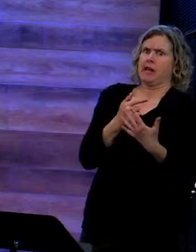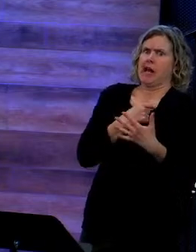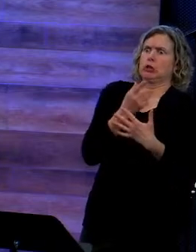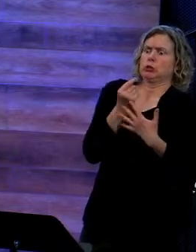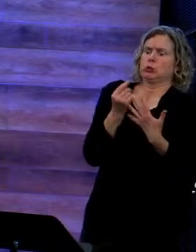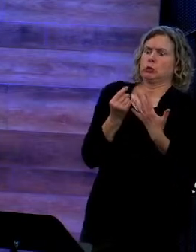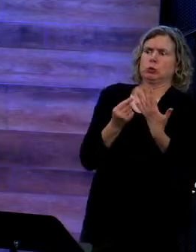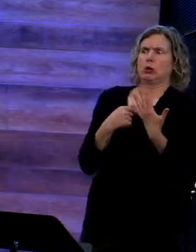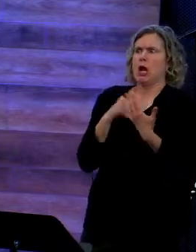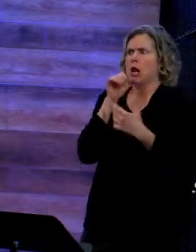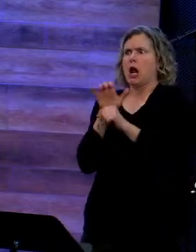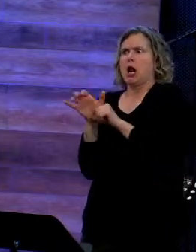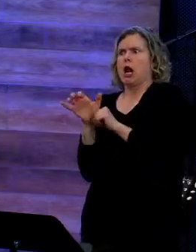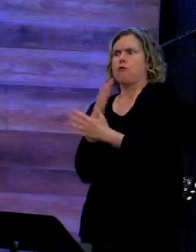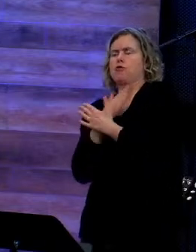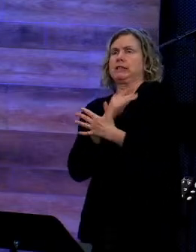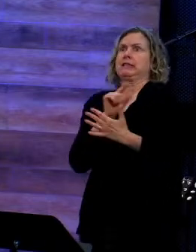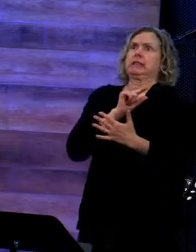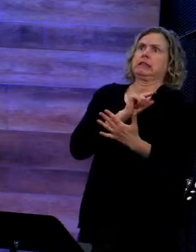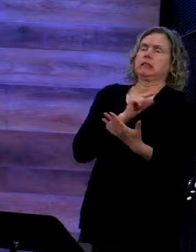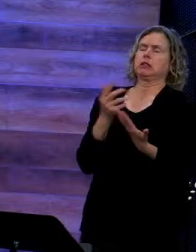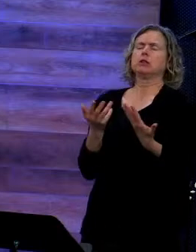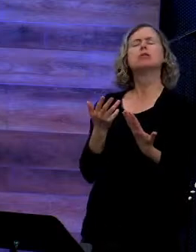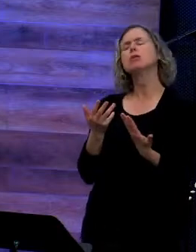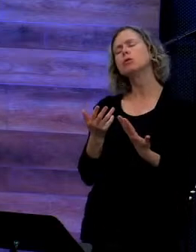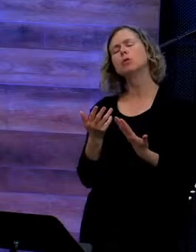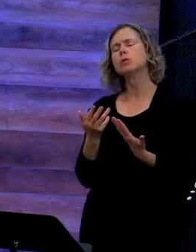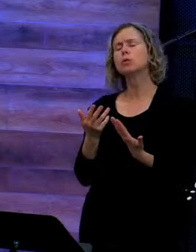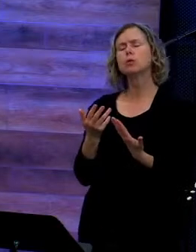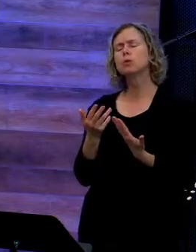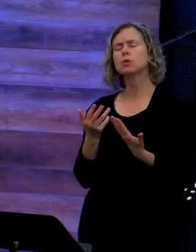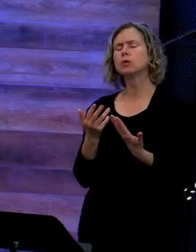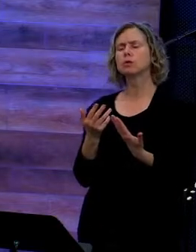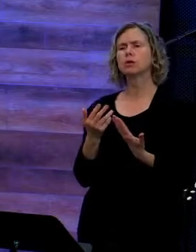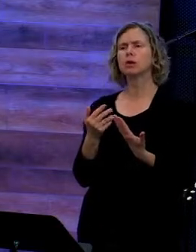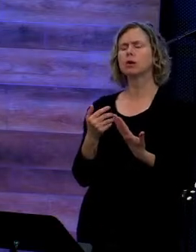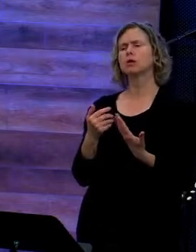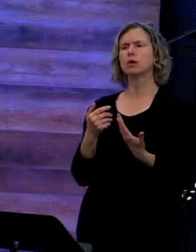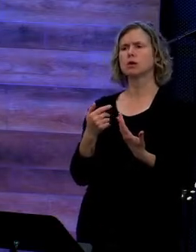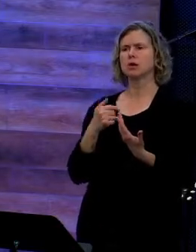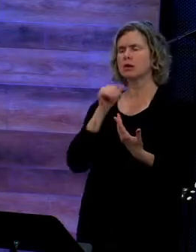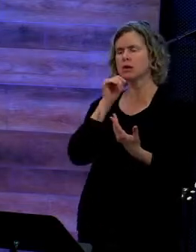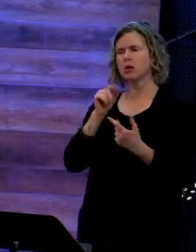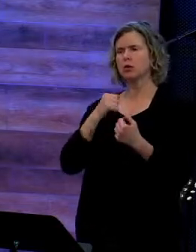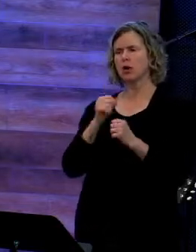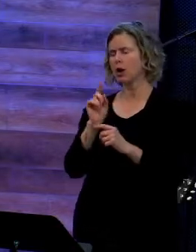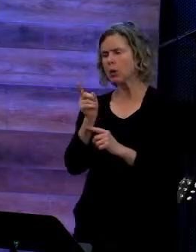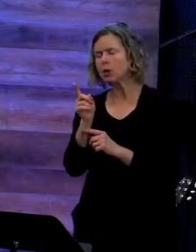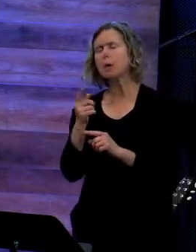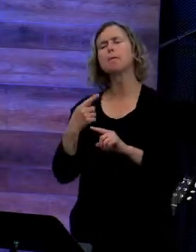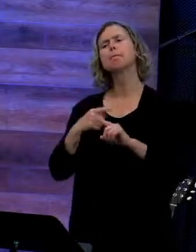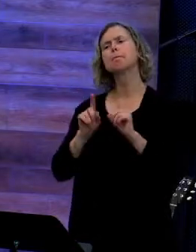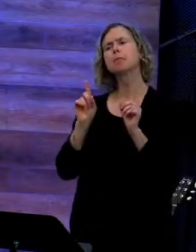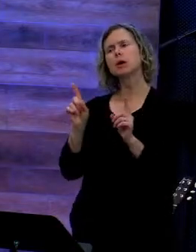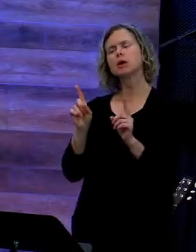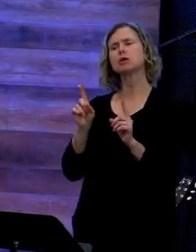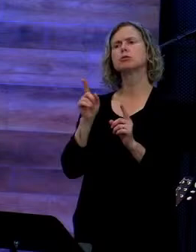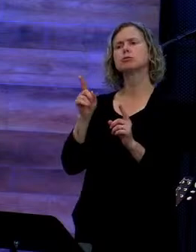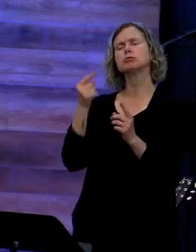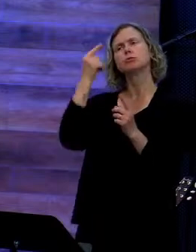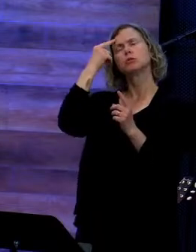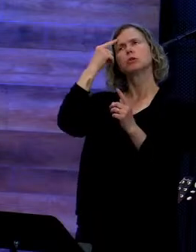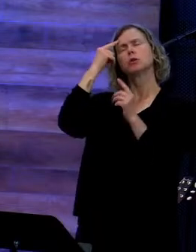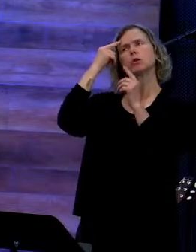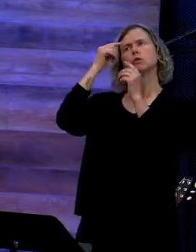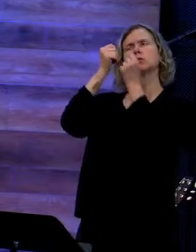to even myself at times. And when we figure out our own heart, we're trying to say, okay, Lord, how do I give you all